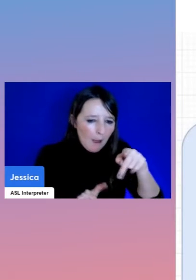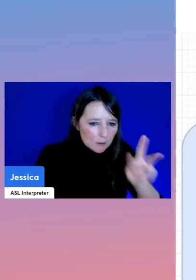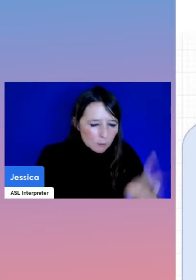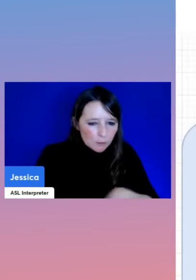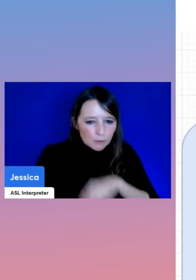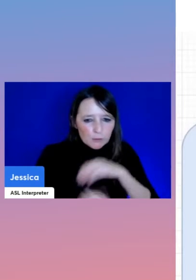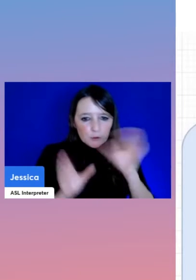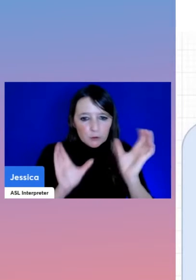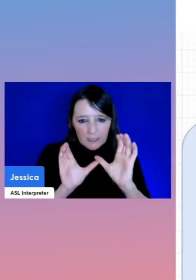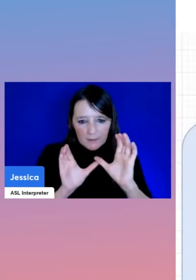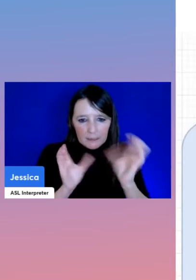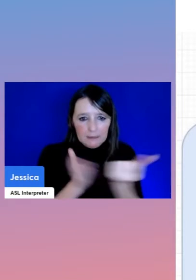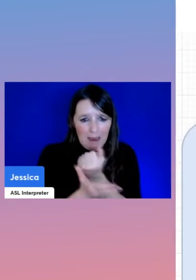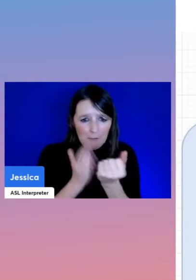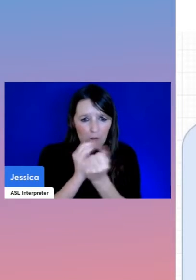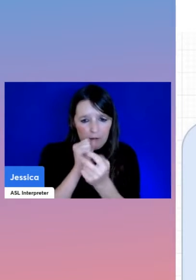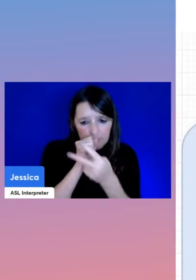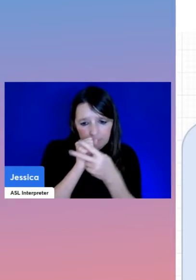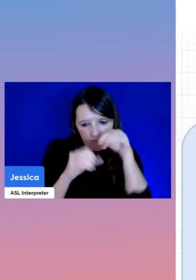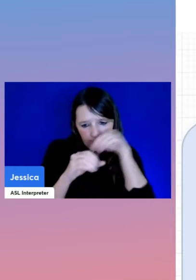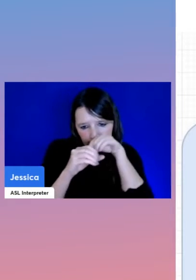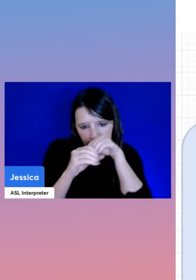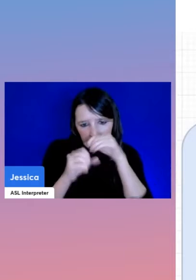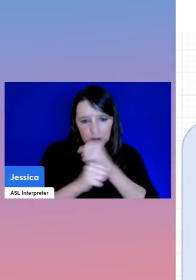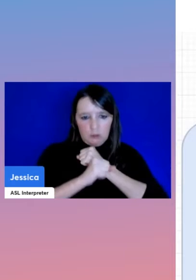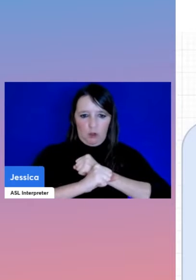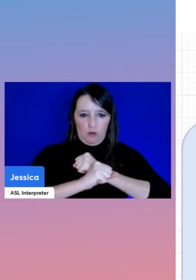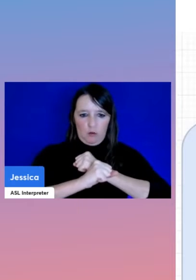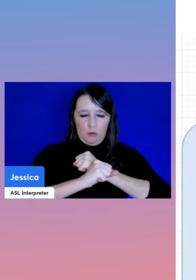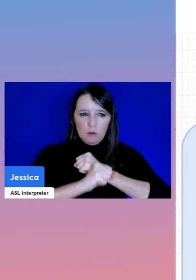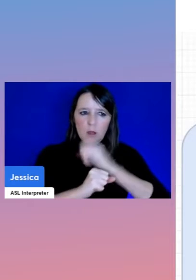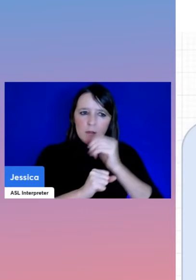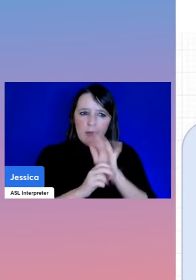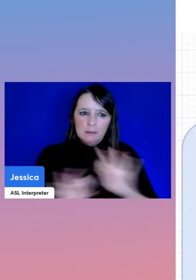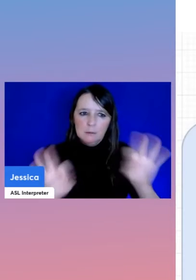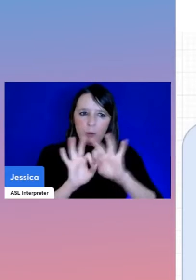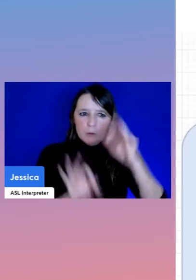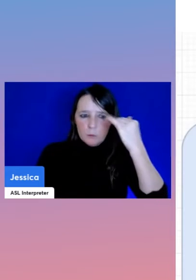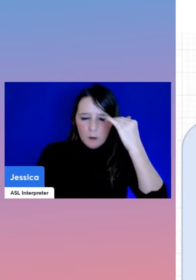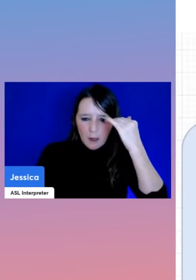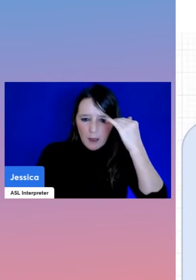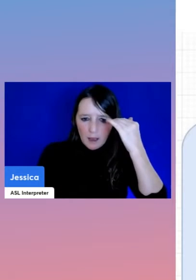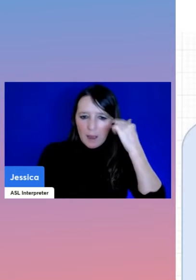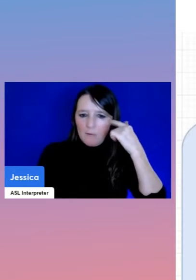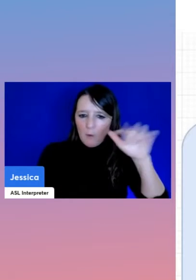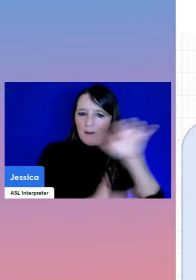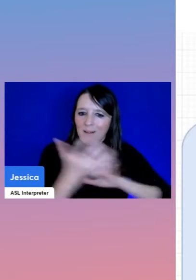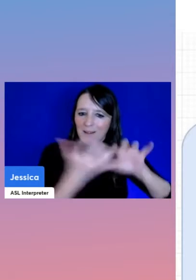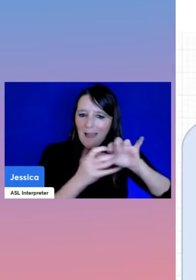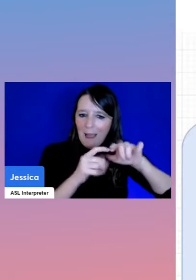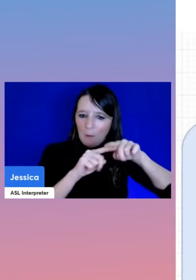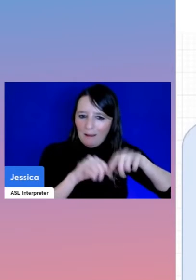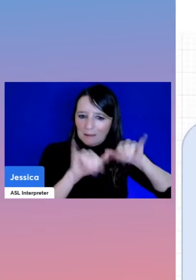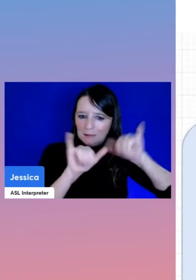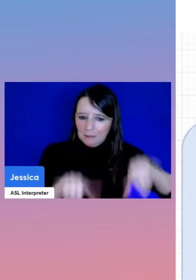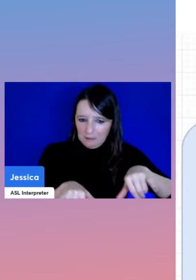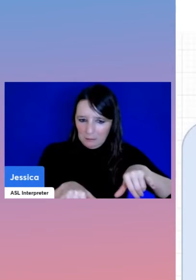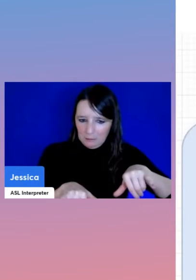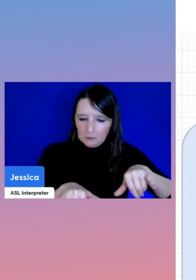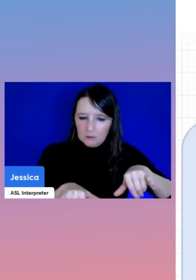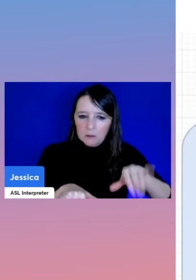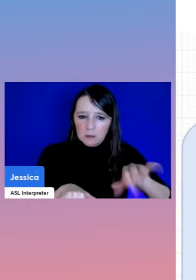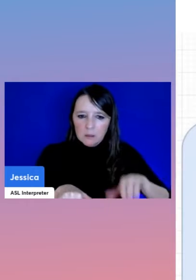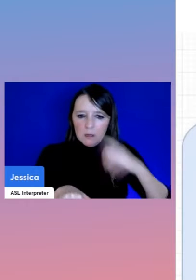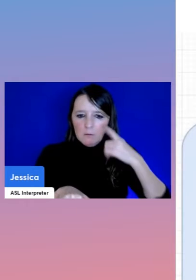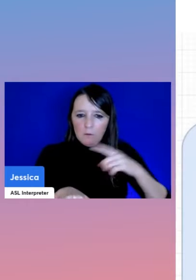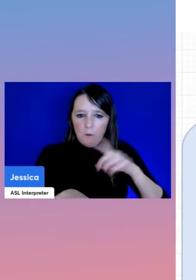stored and accessed securely. This is especially important in cloud-based and distributed systems where data